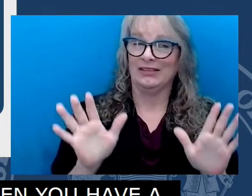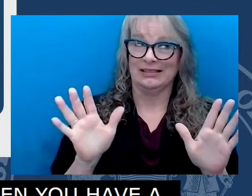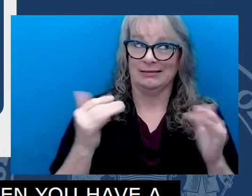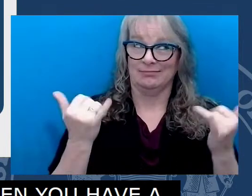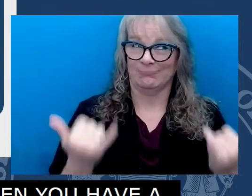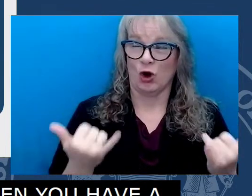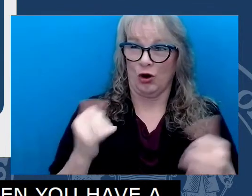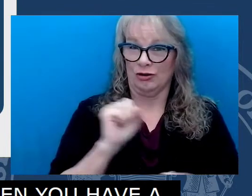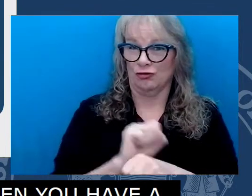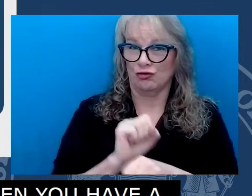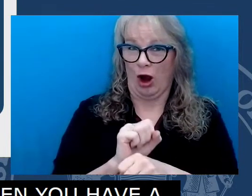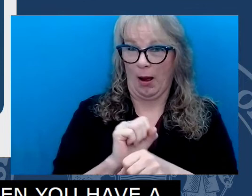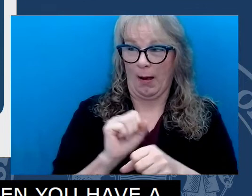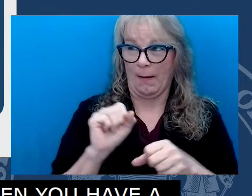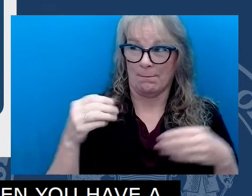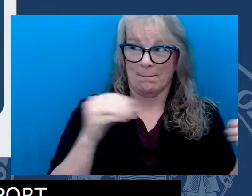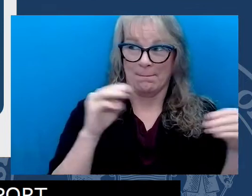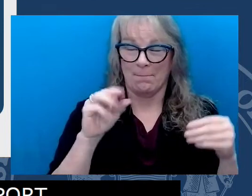that competition really